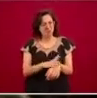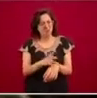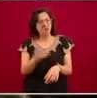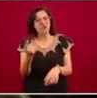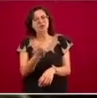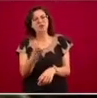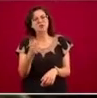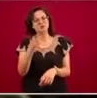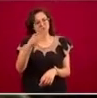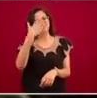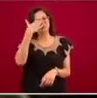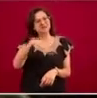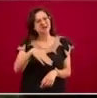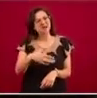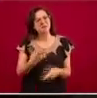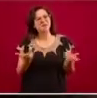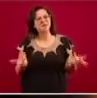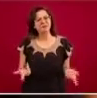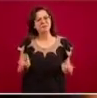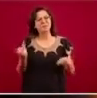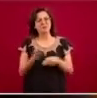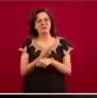the supplies that in theory